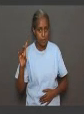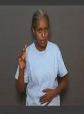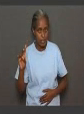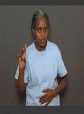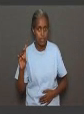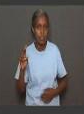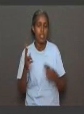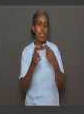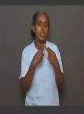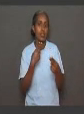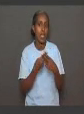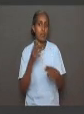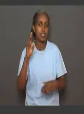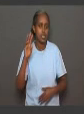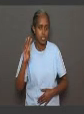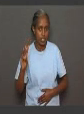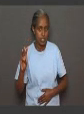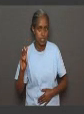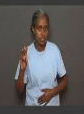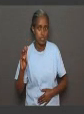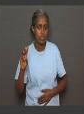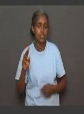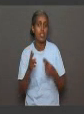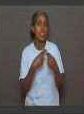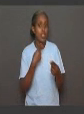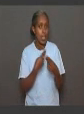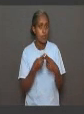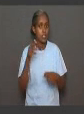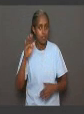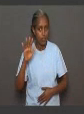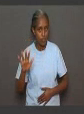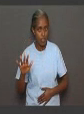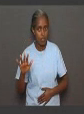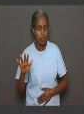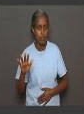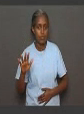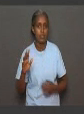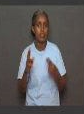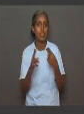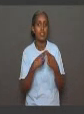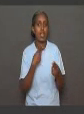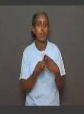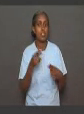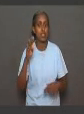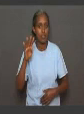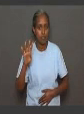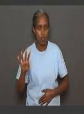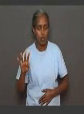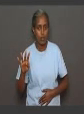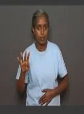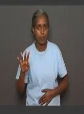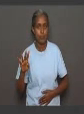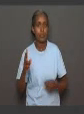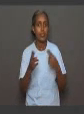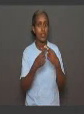7 times 6 times 5 times